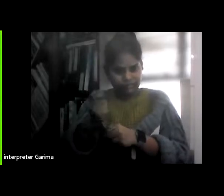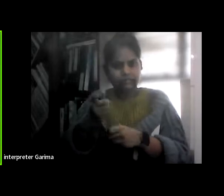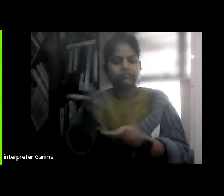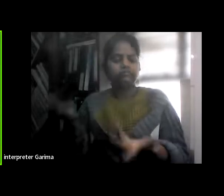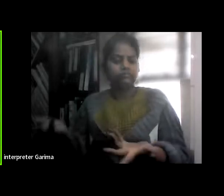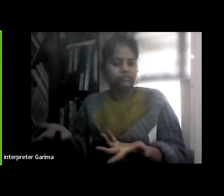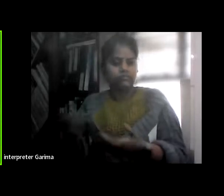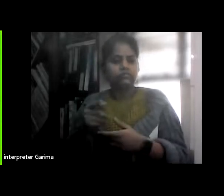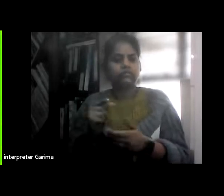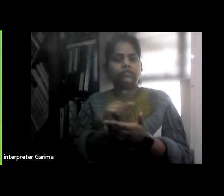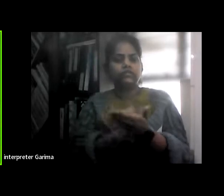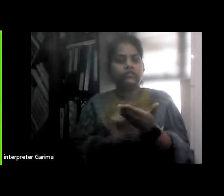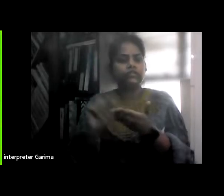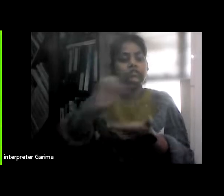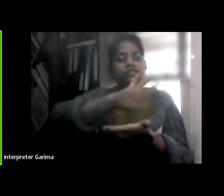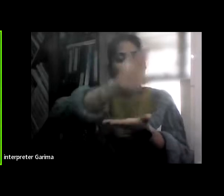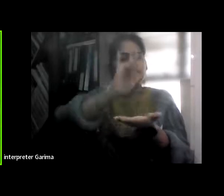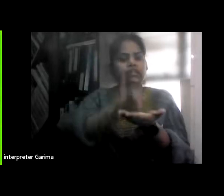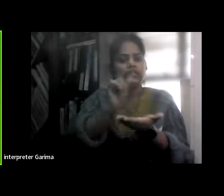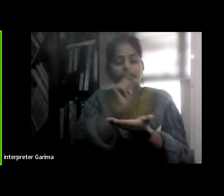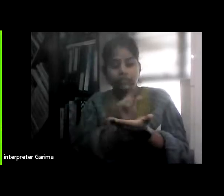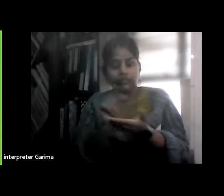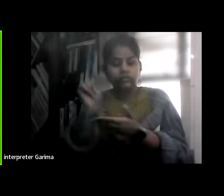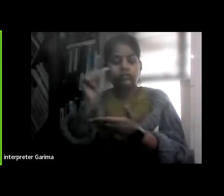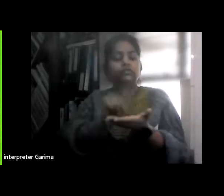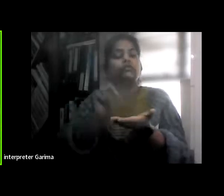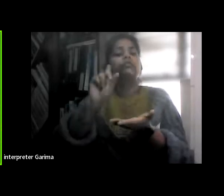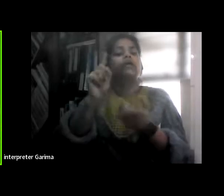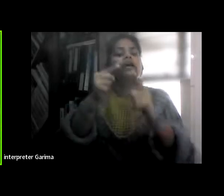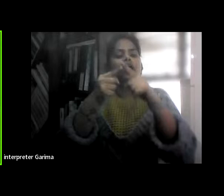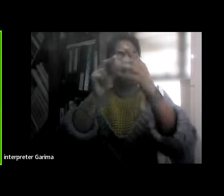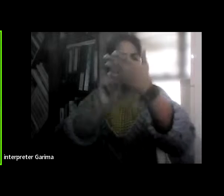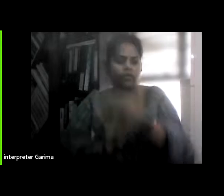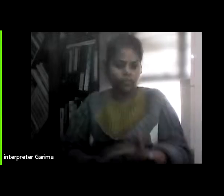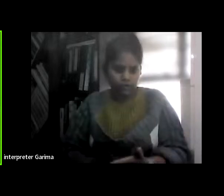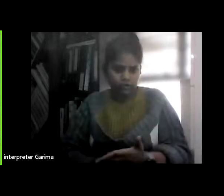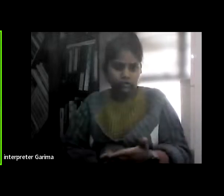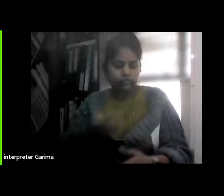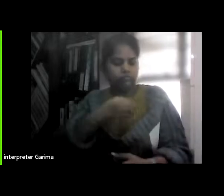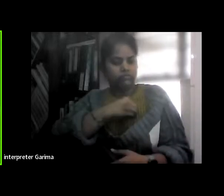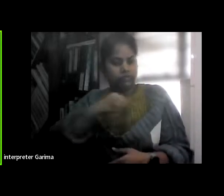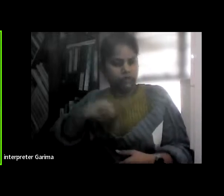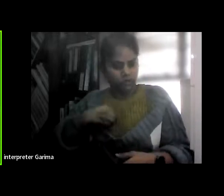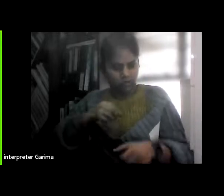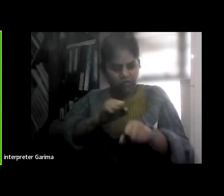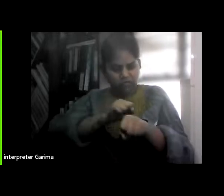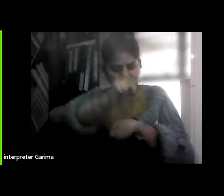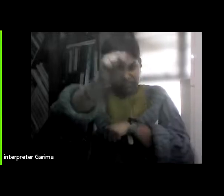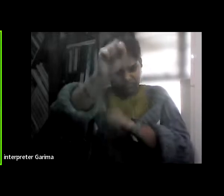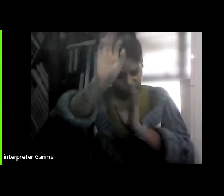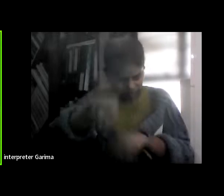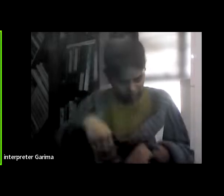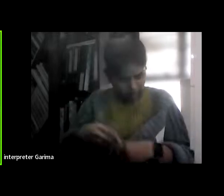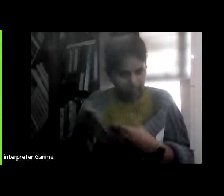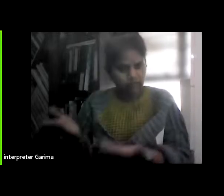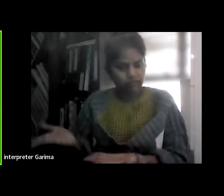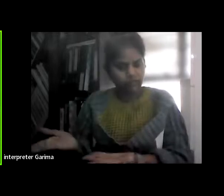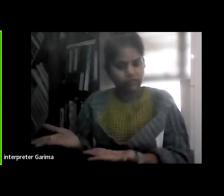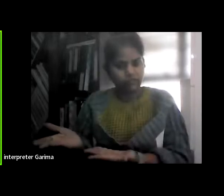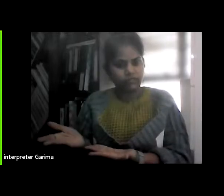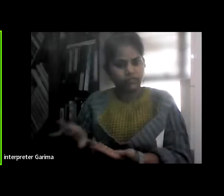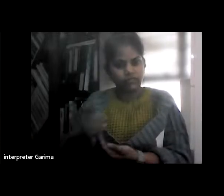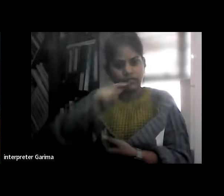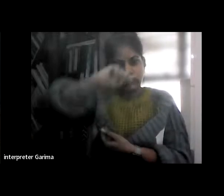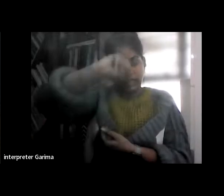Humanities, Central University of Tamil Nadu. He holds his doctoral degree in the English and from English